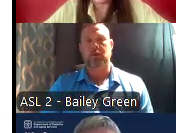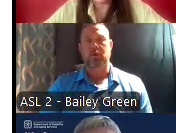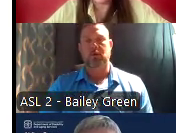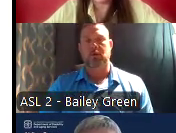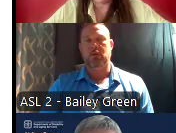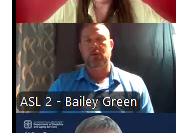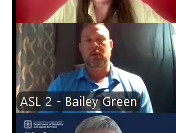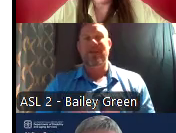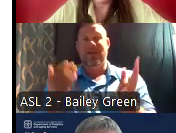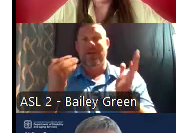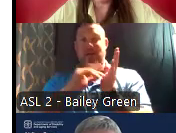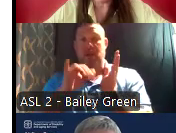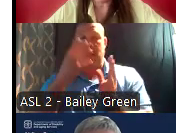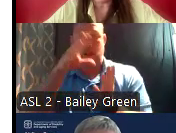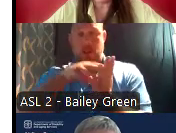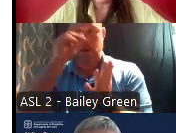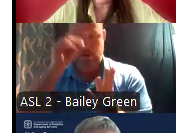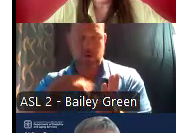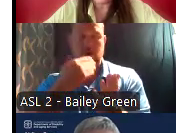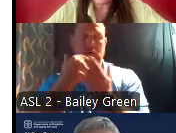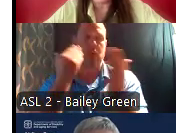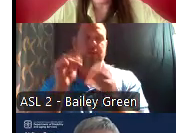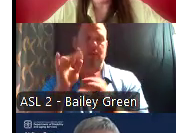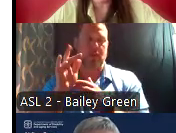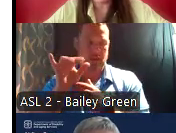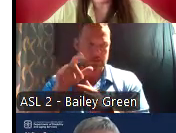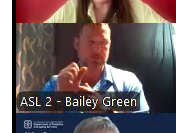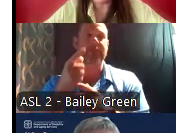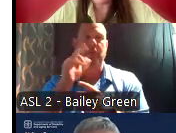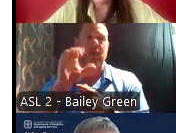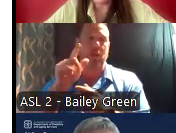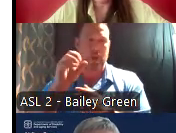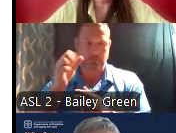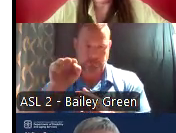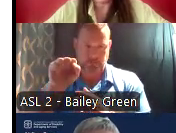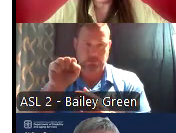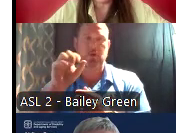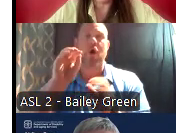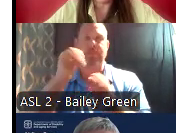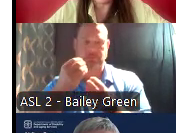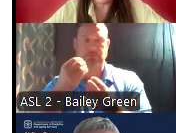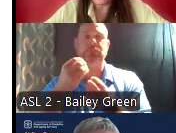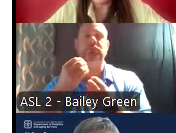been done, we want to again thank Lee Bills from the Cal OES office that really took time, not just to